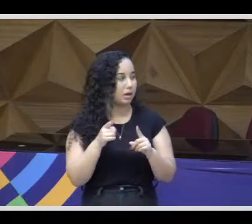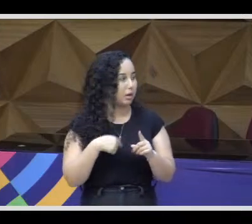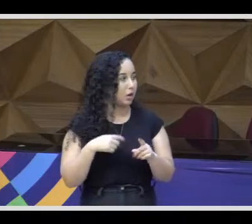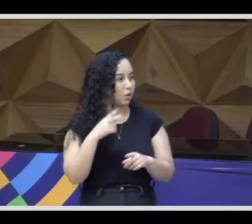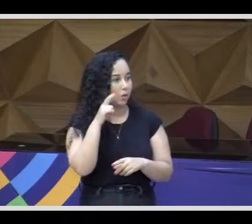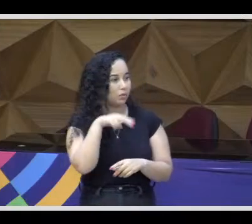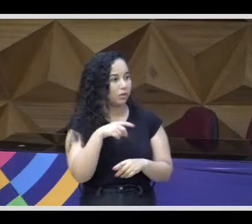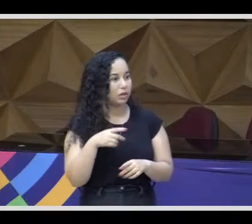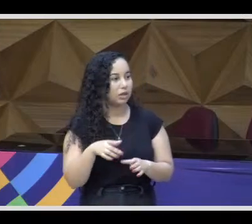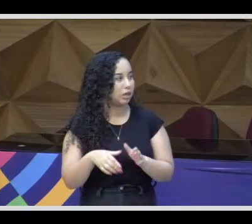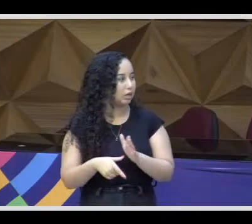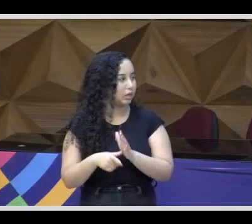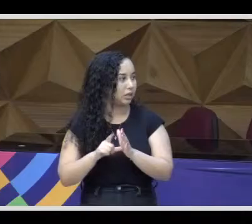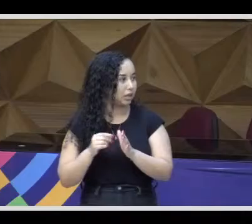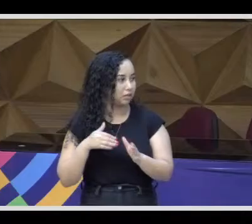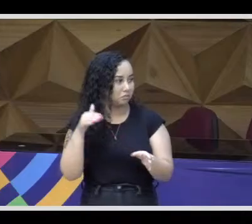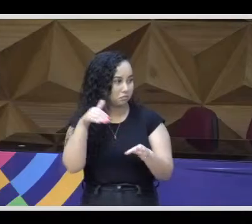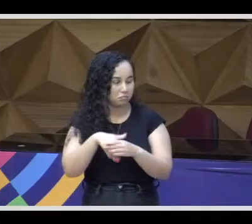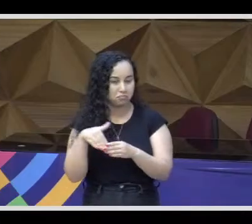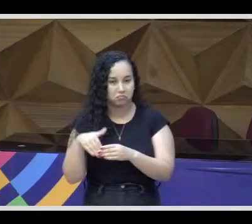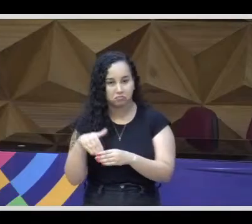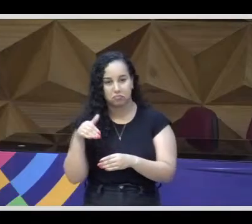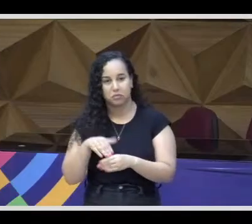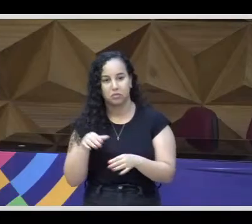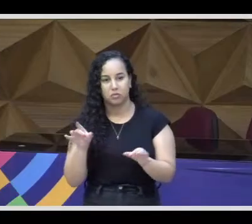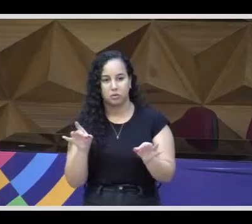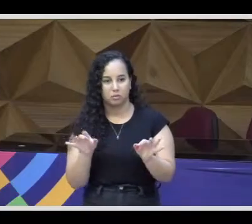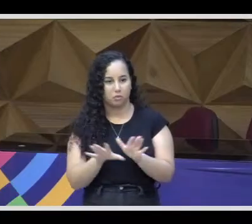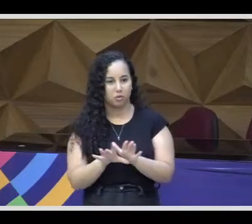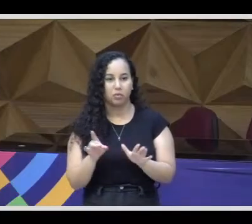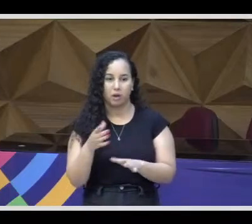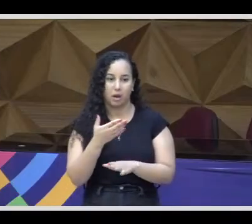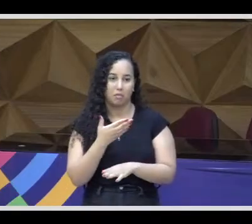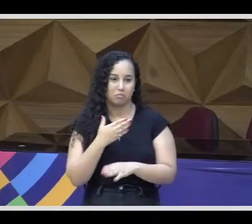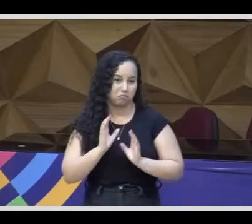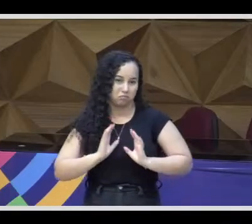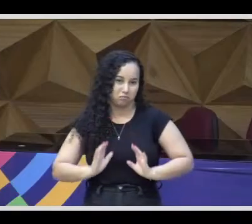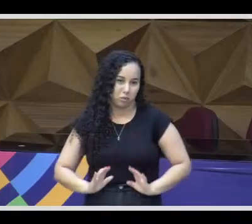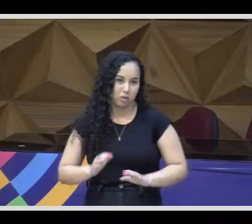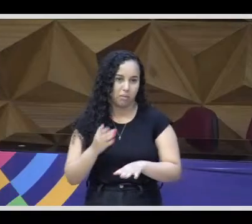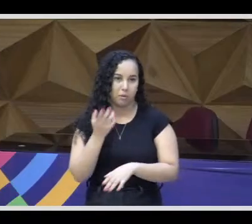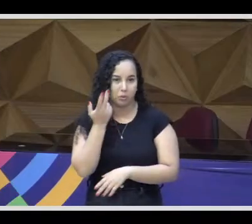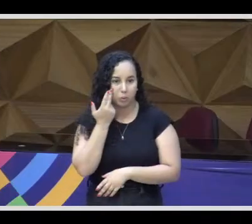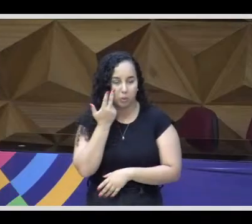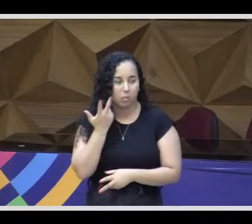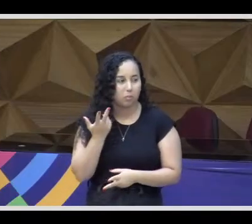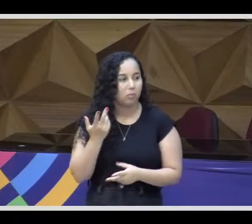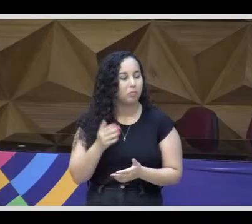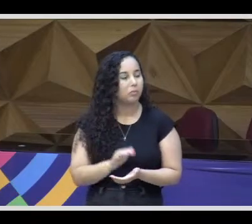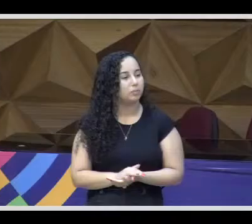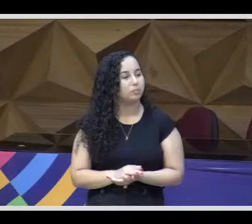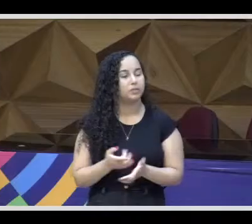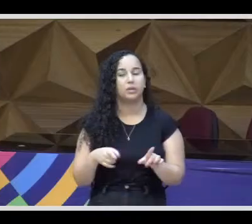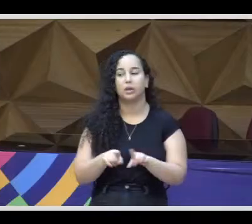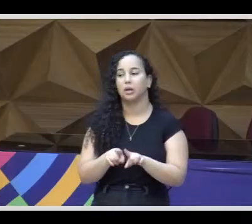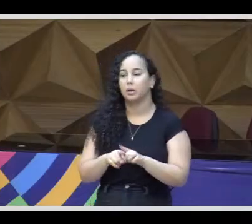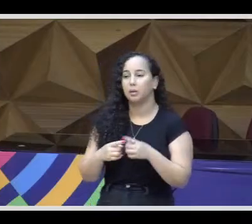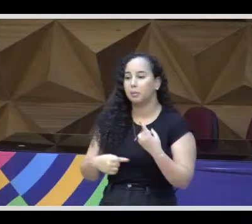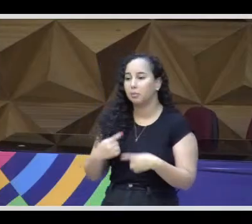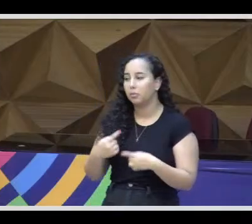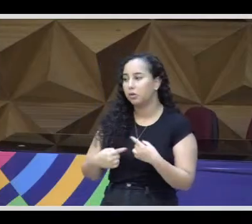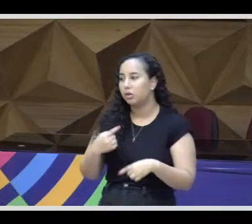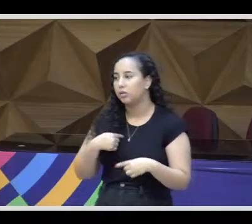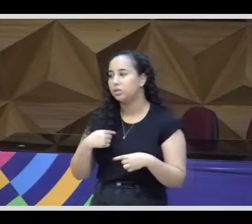who is winning, and then I vote for it. This was a very common behavior. And political scientists were